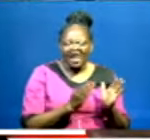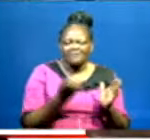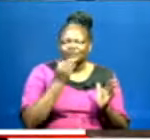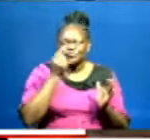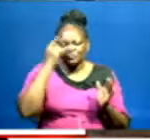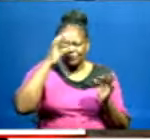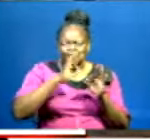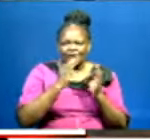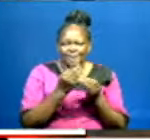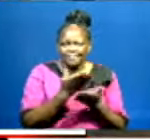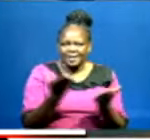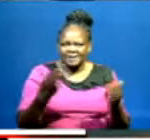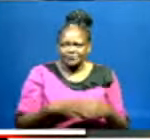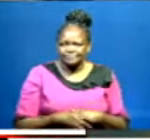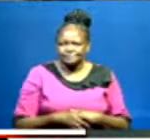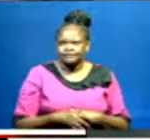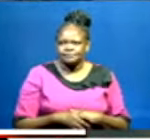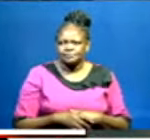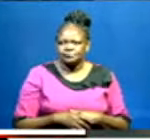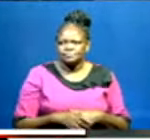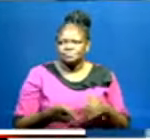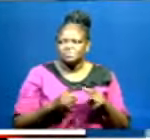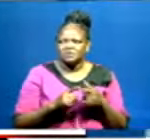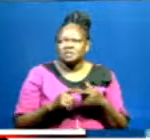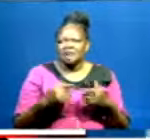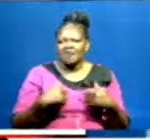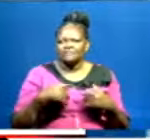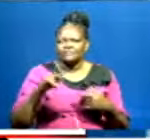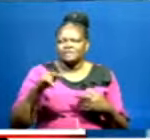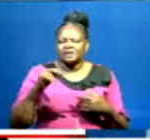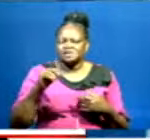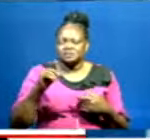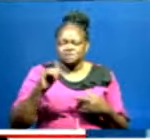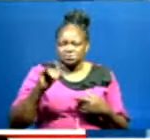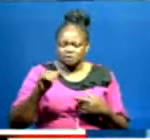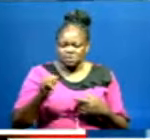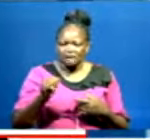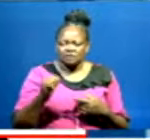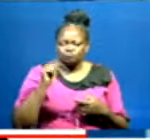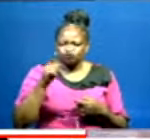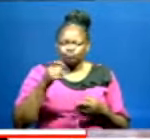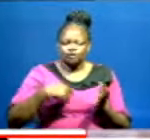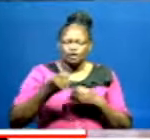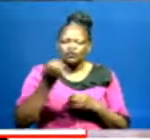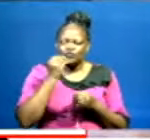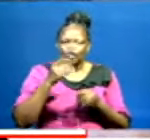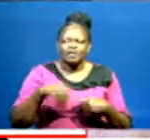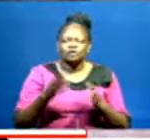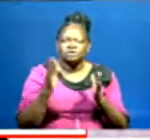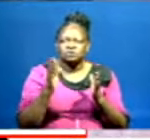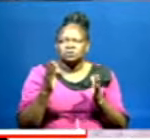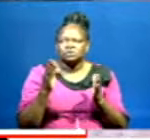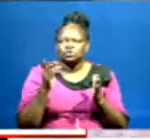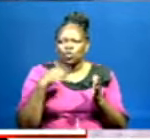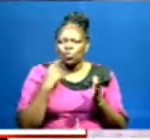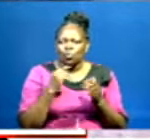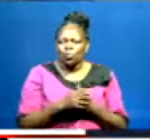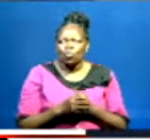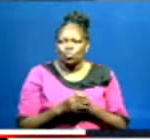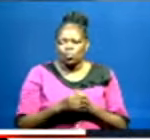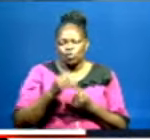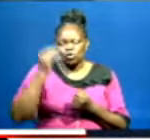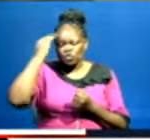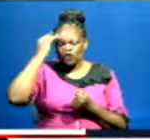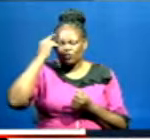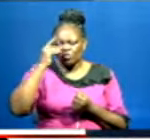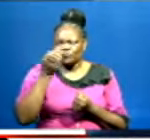families. Meet Hadi Jabalo, a street food vendor along the Makadara Road, who is renowned for her snacks